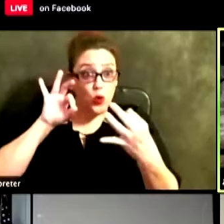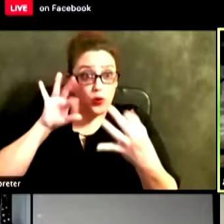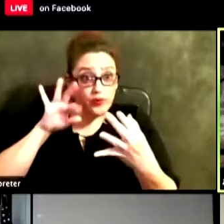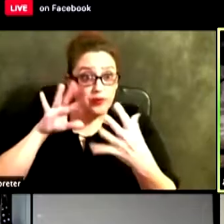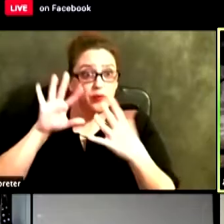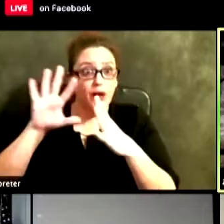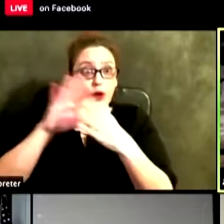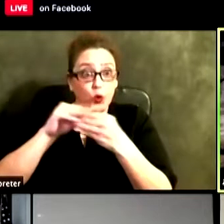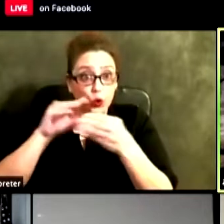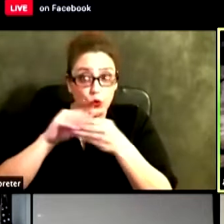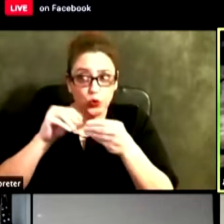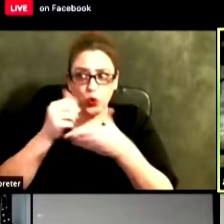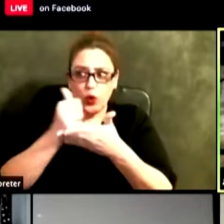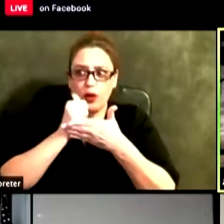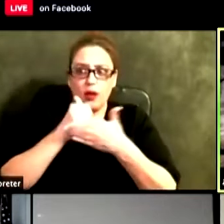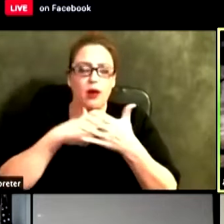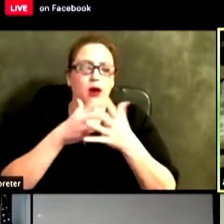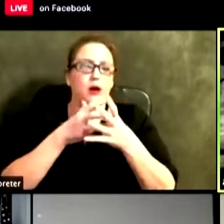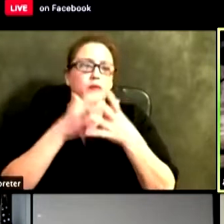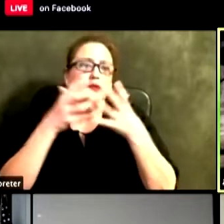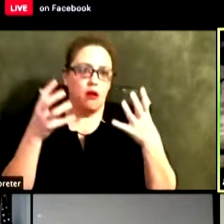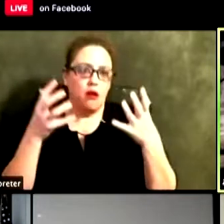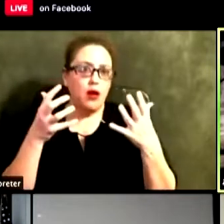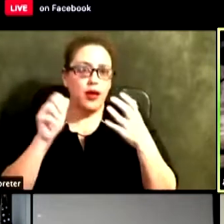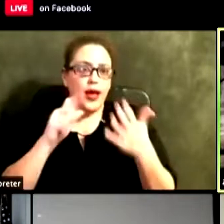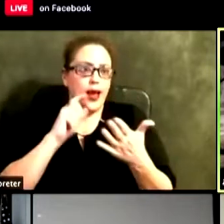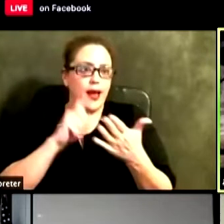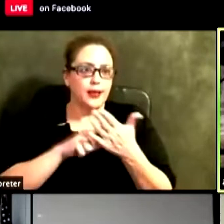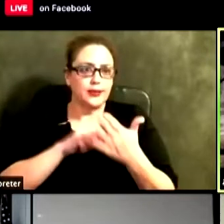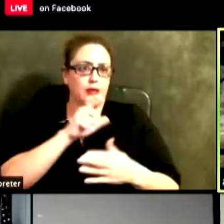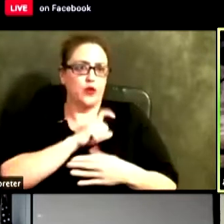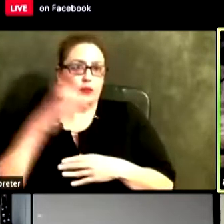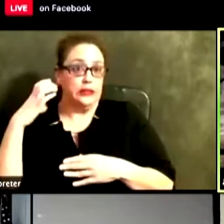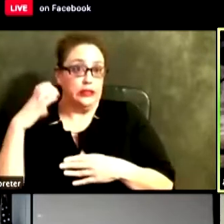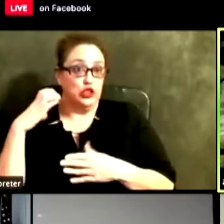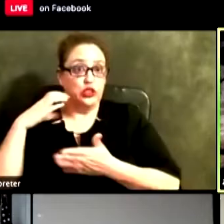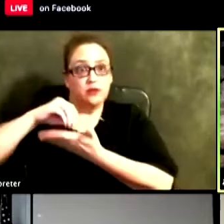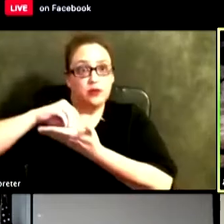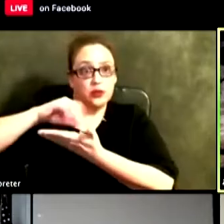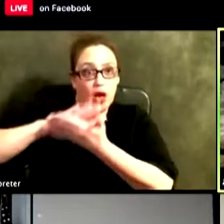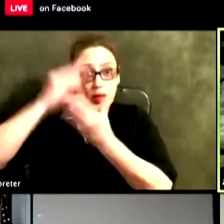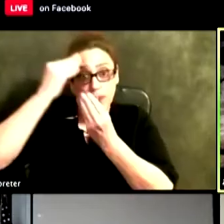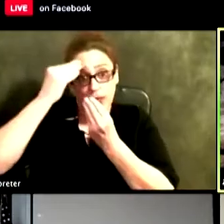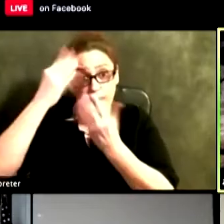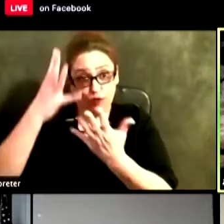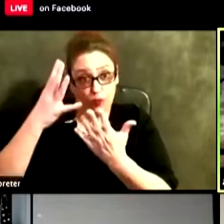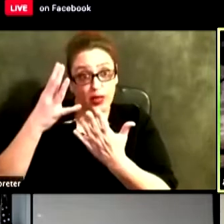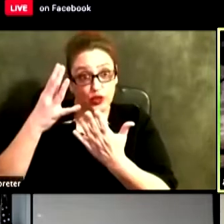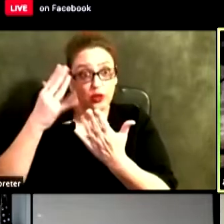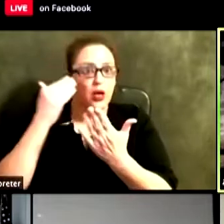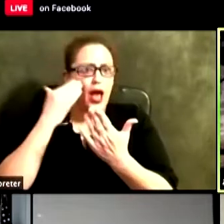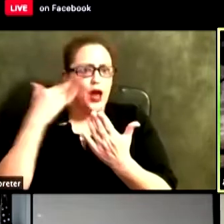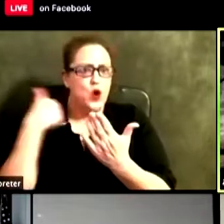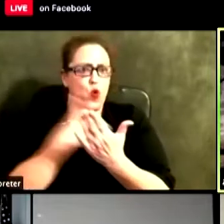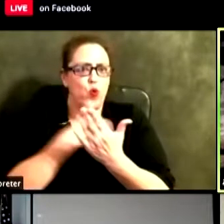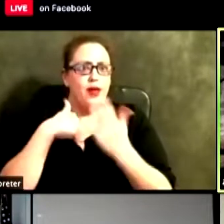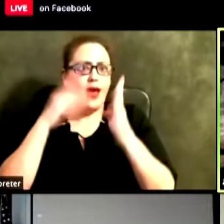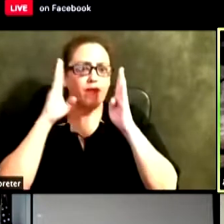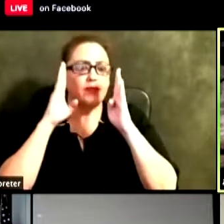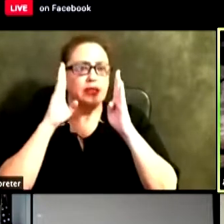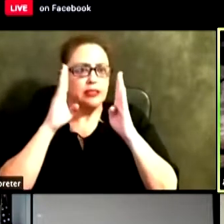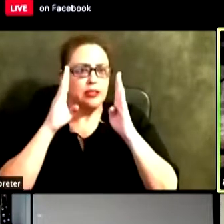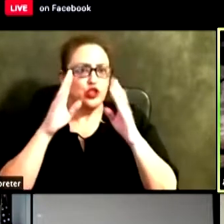can tell that the chief is taking information, and I know that we have the attention of the entire commission and the city leadership.